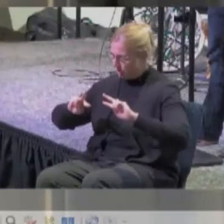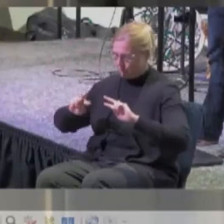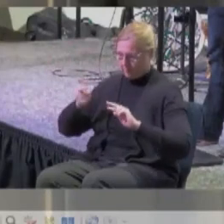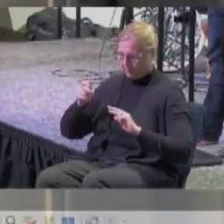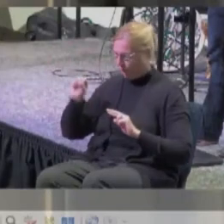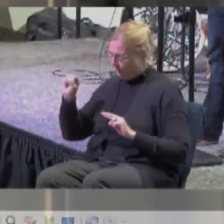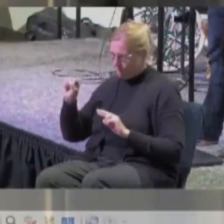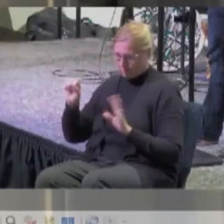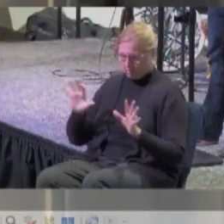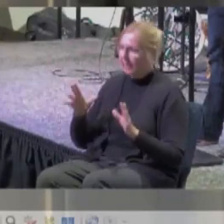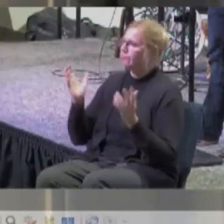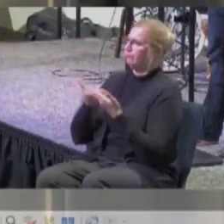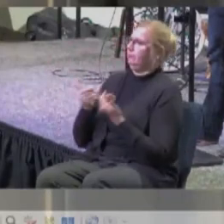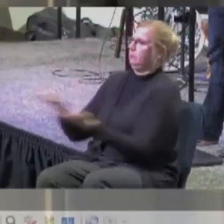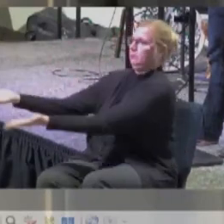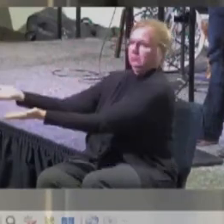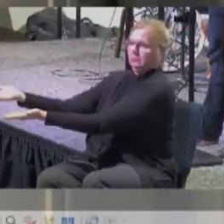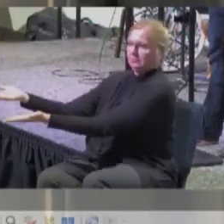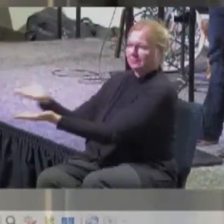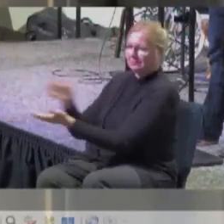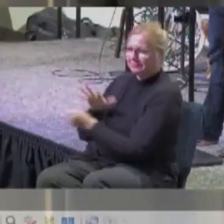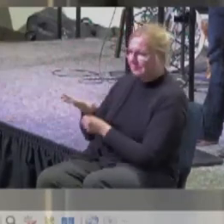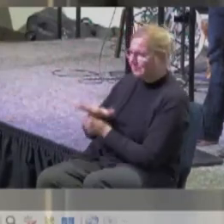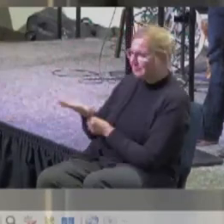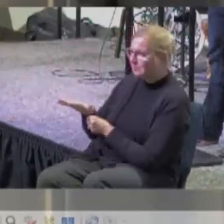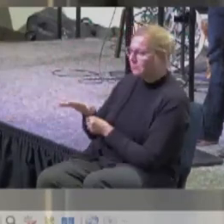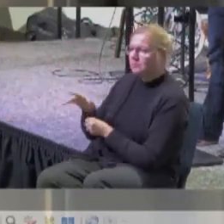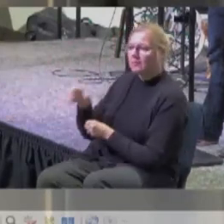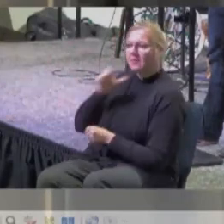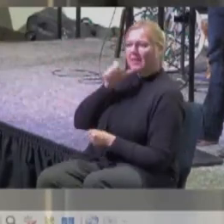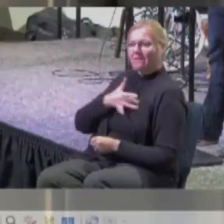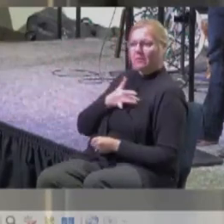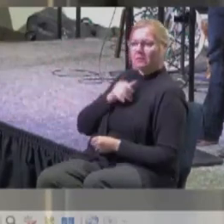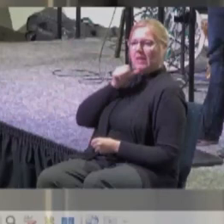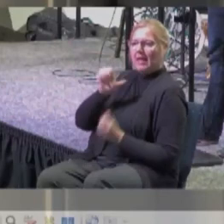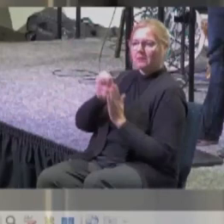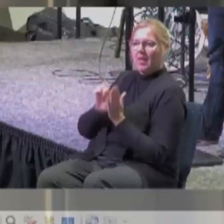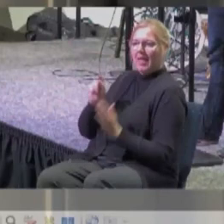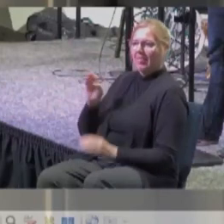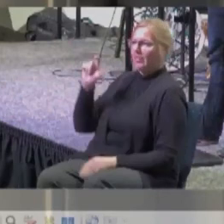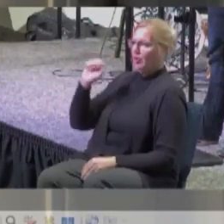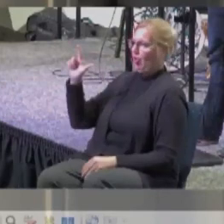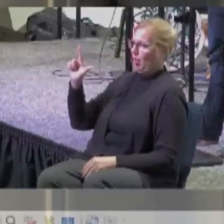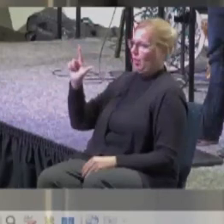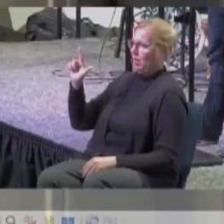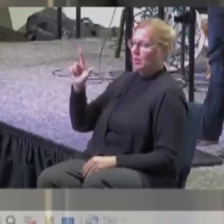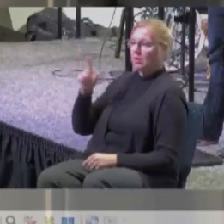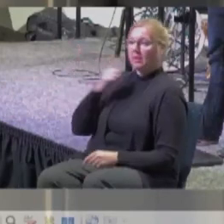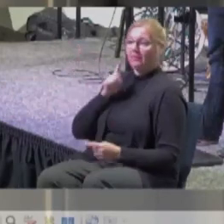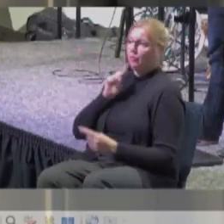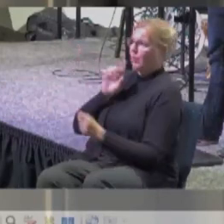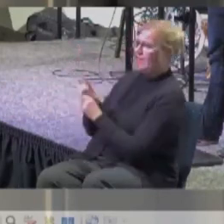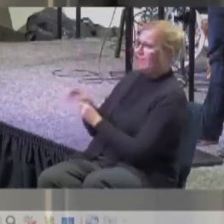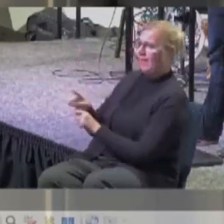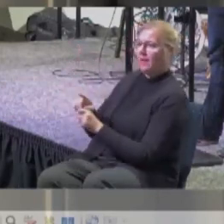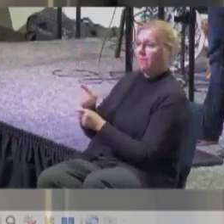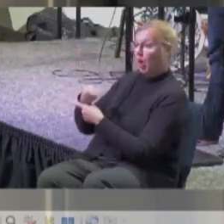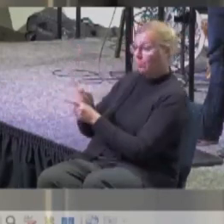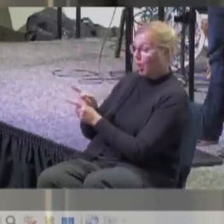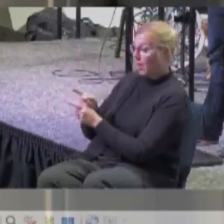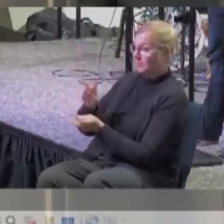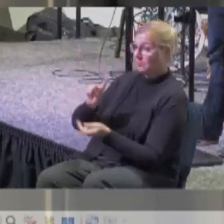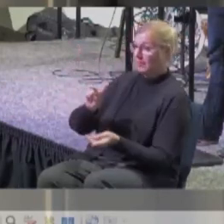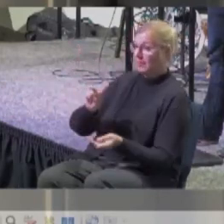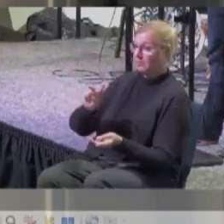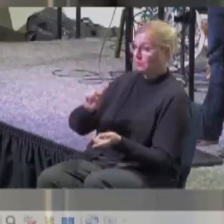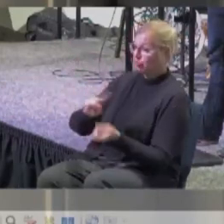text. This seems to me an unethical shortcut. If we are to claim that our products have been translated directly from the